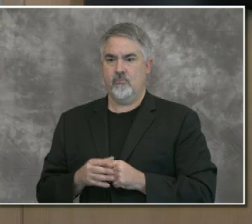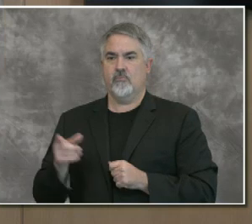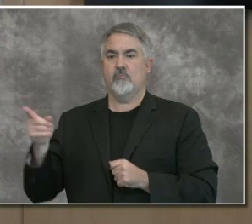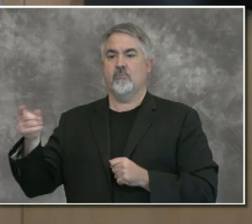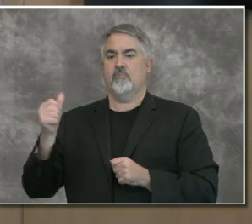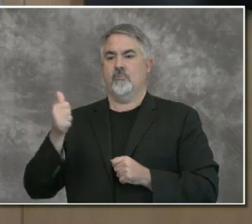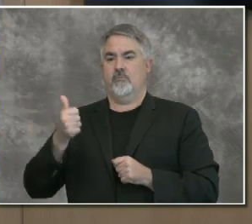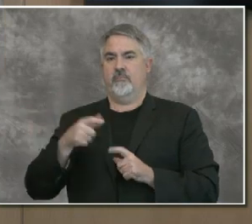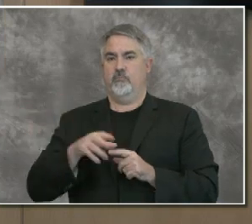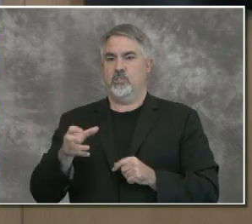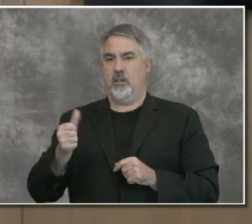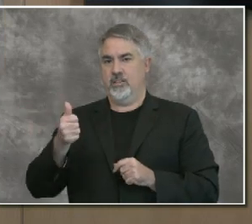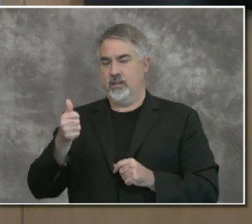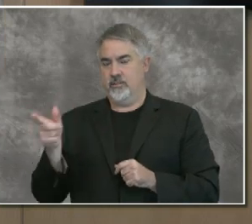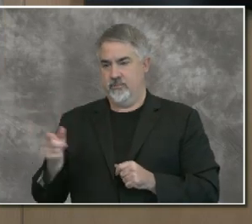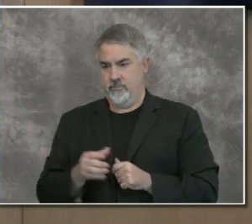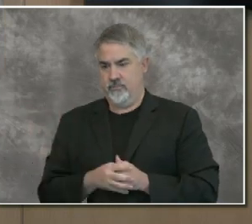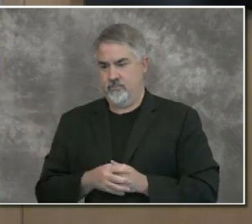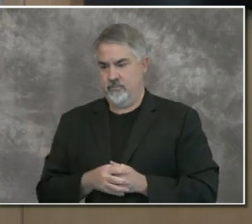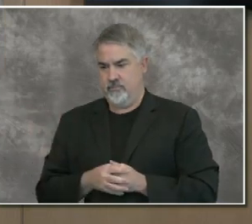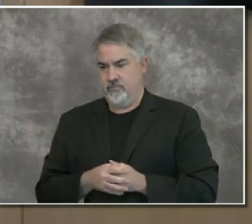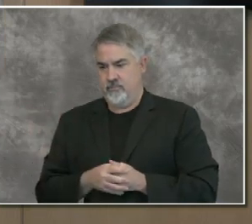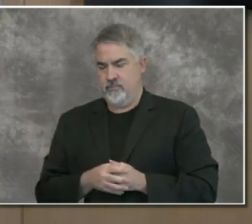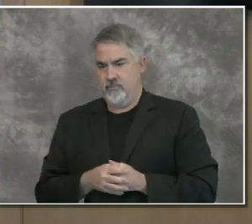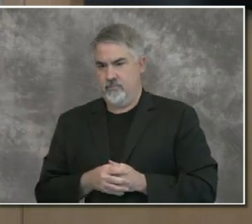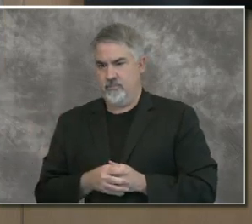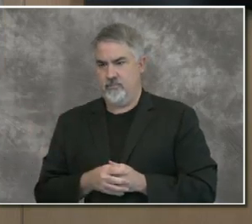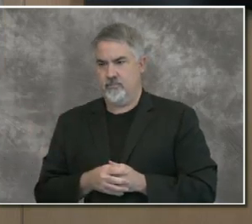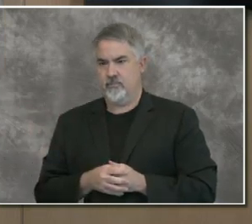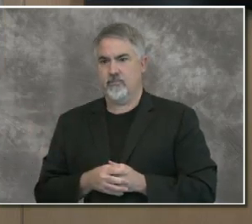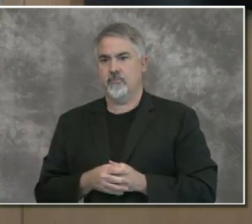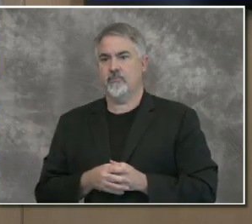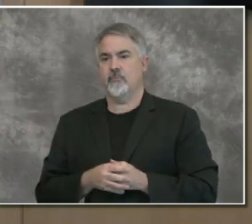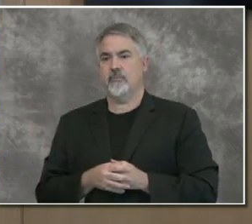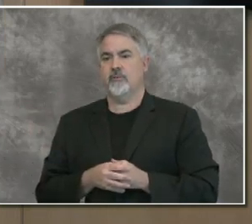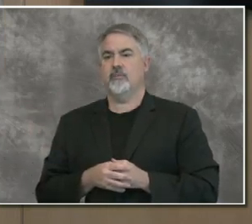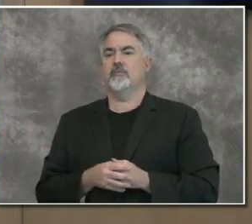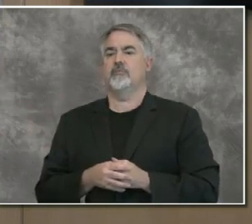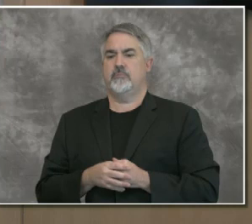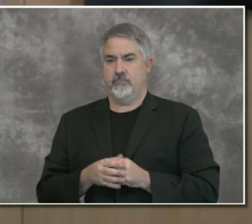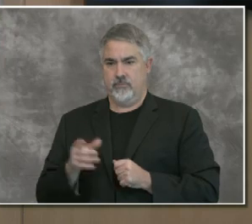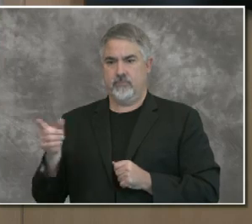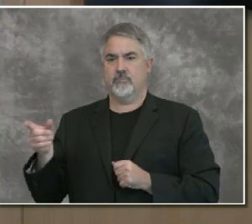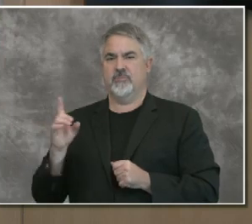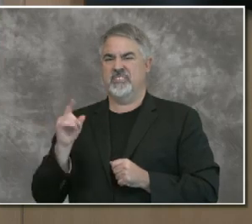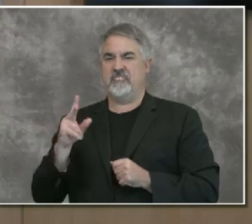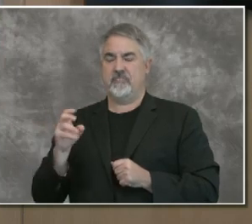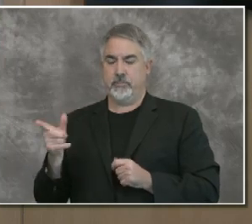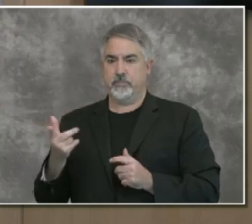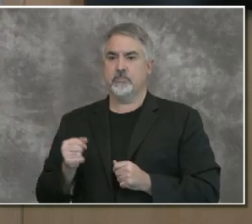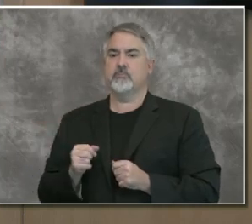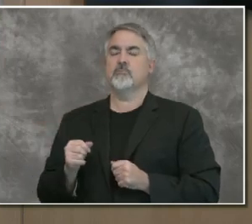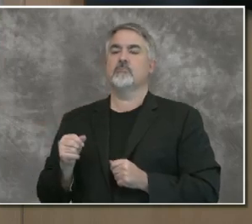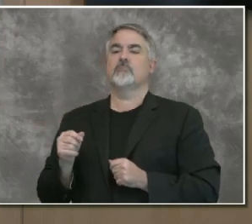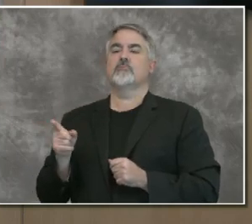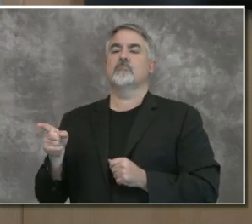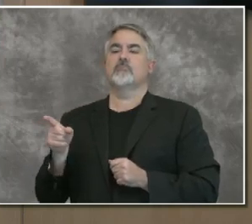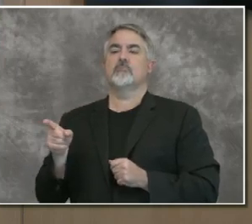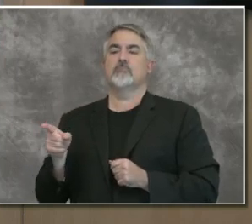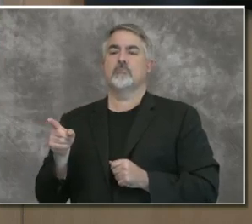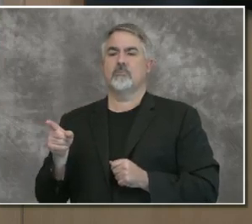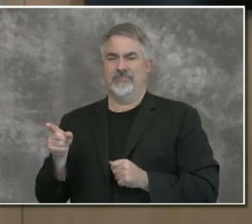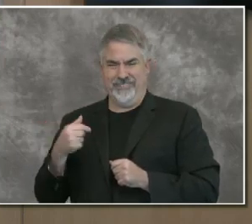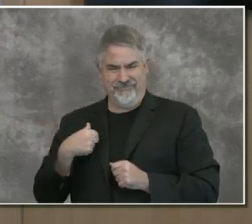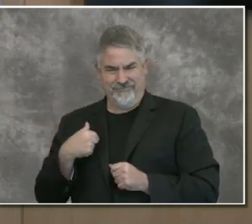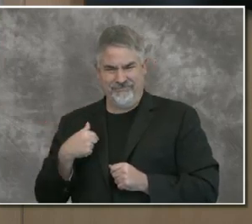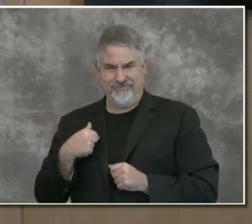your name and question. Hi, this is Steve Atkinson with 10 News. This morning we understand that there were at